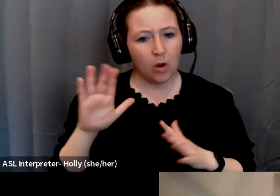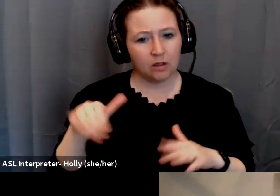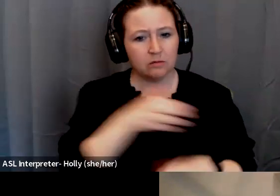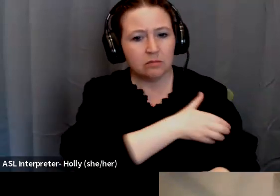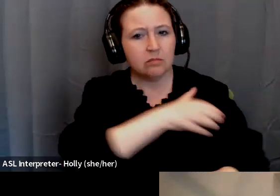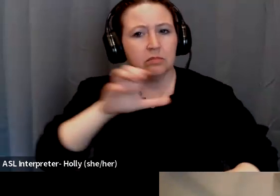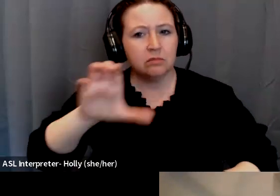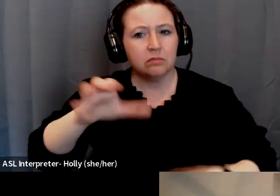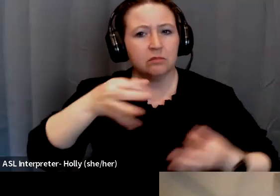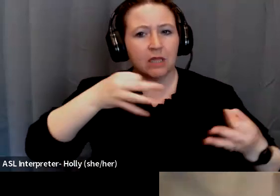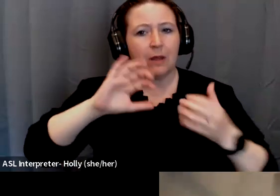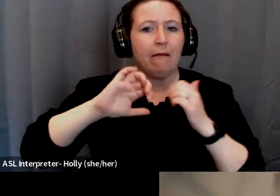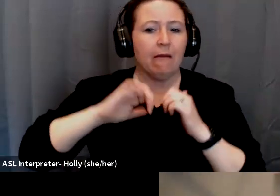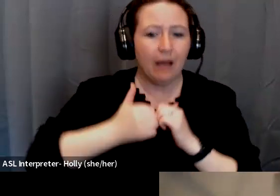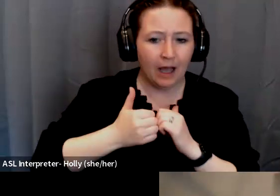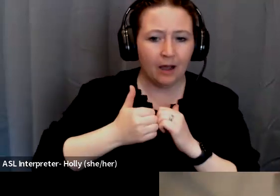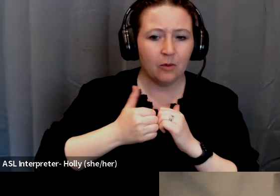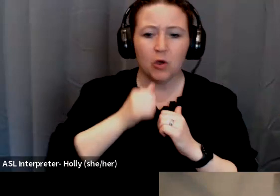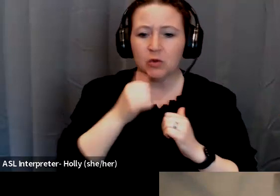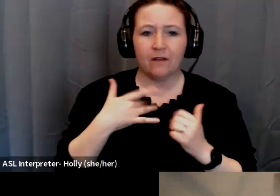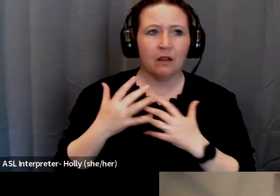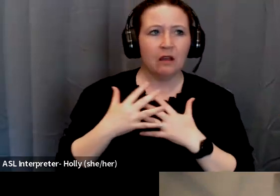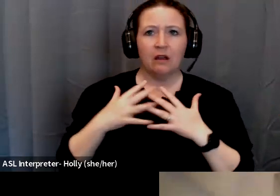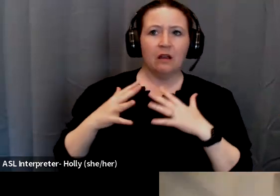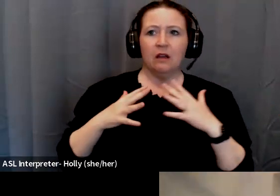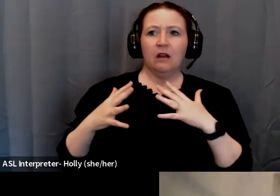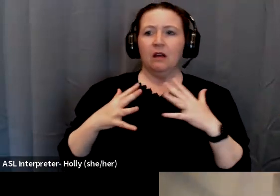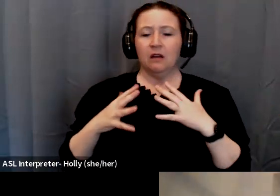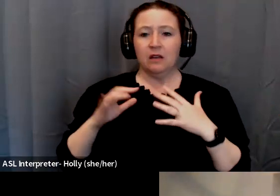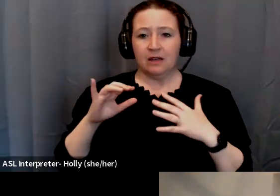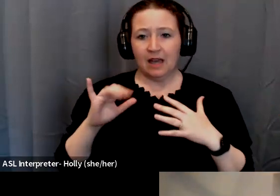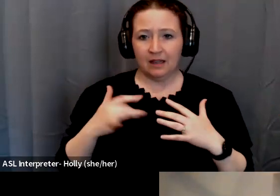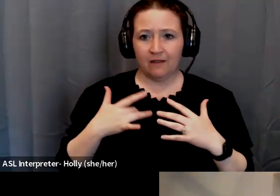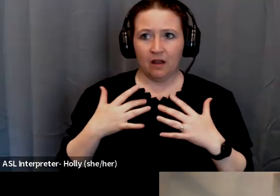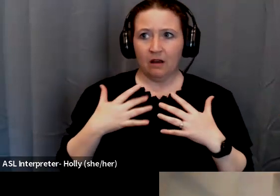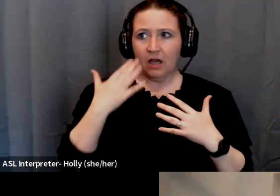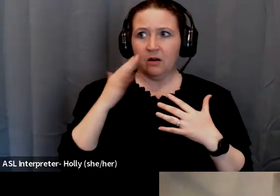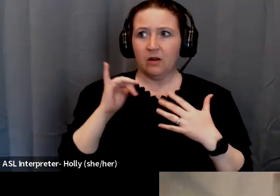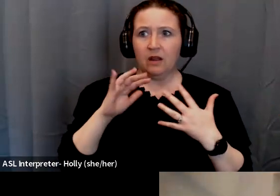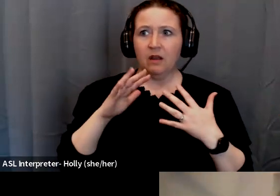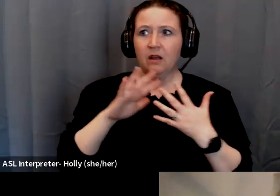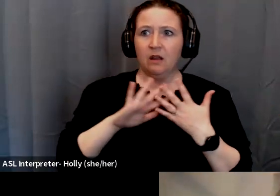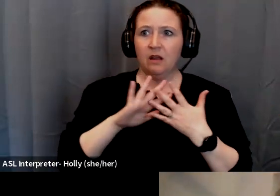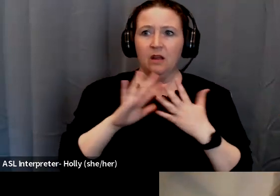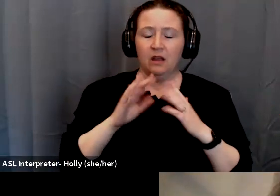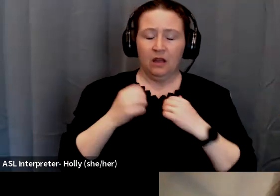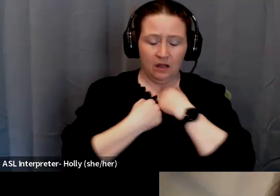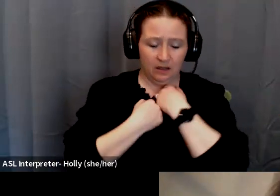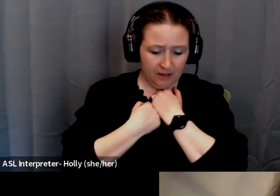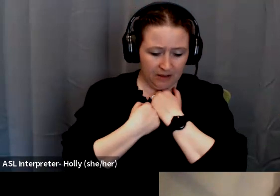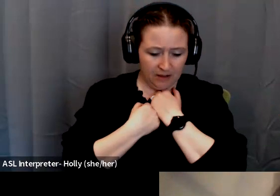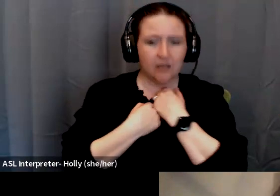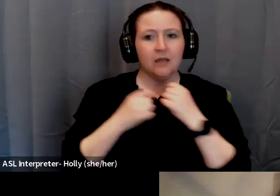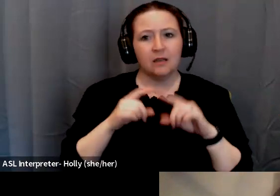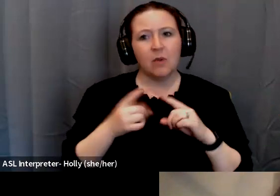to do that so that you're not intimidated, and that intimidation about things that you don't know makes you not stand up and have your voice